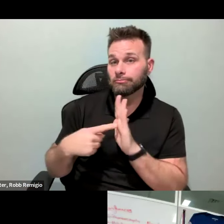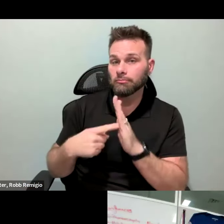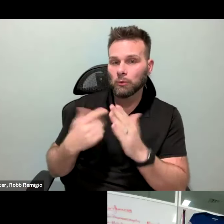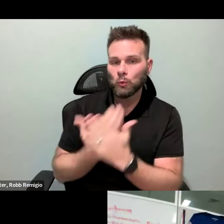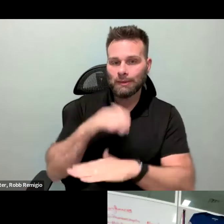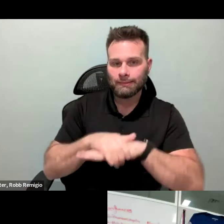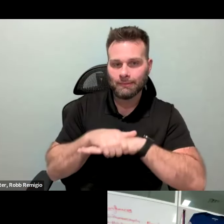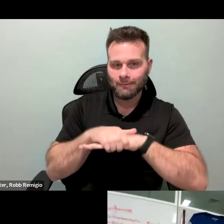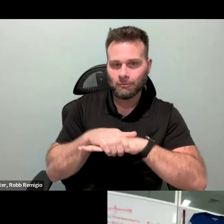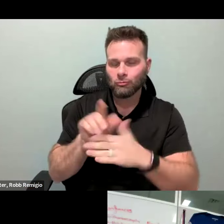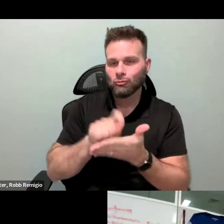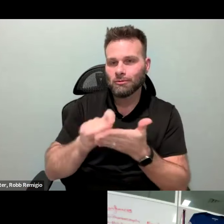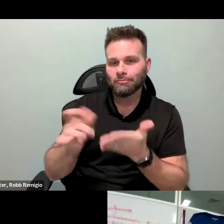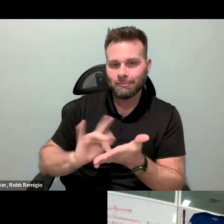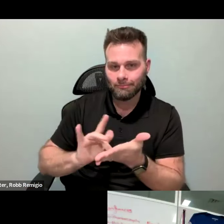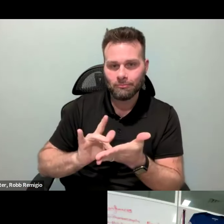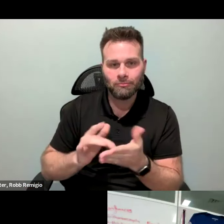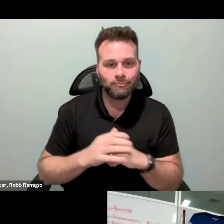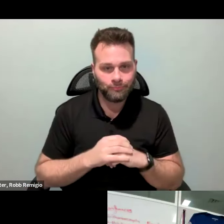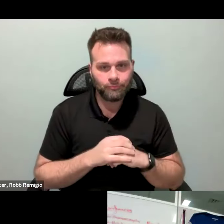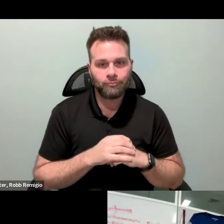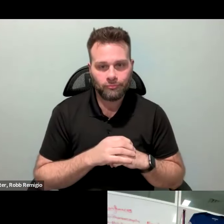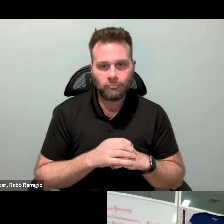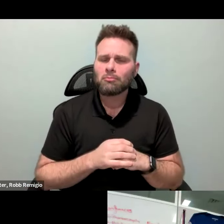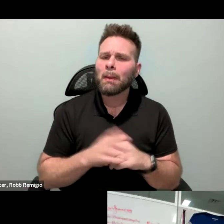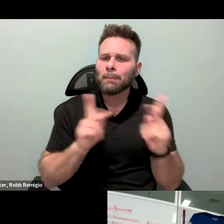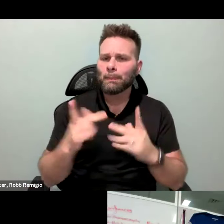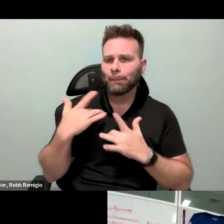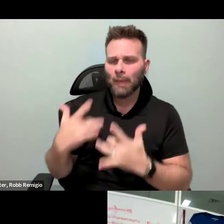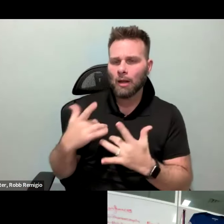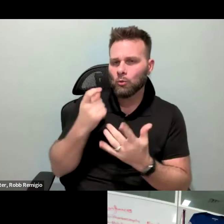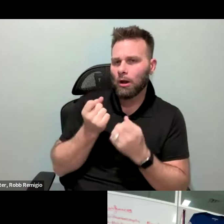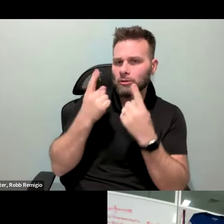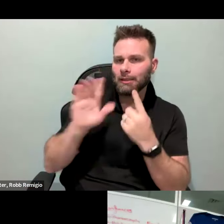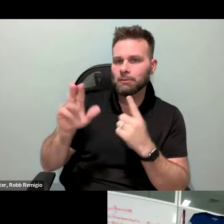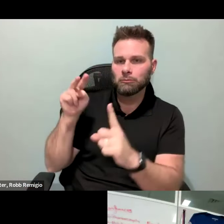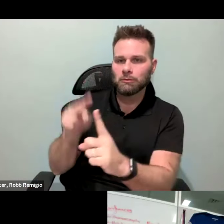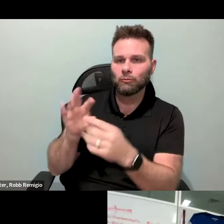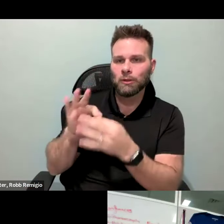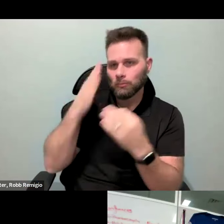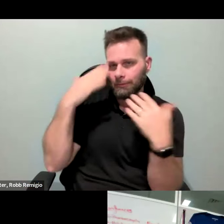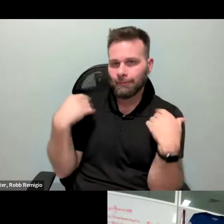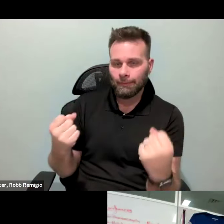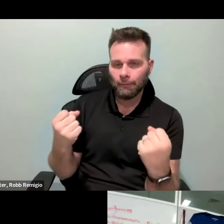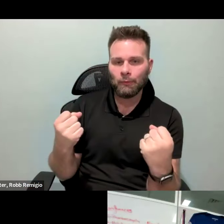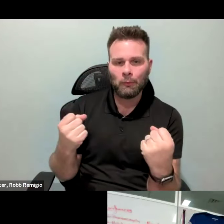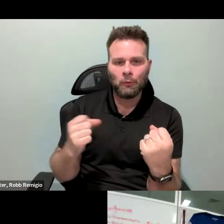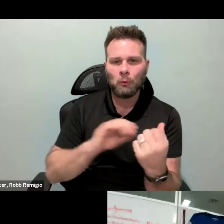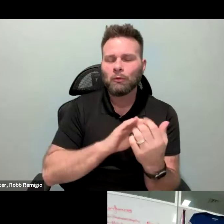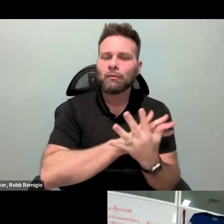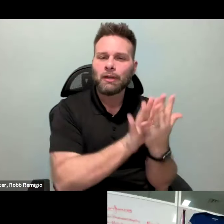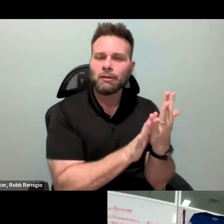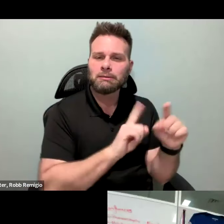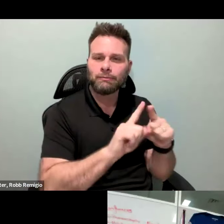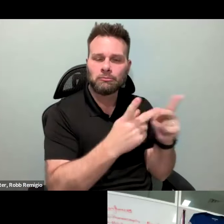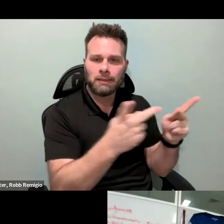audiences regularly see his perspectives on mental health through trusted outlets, and this is